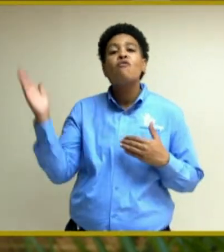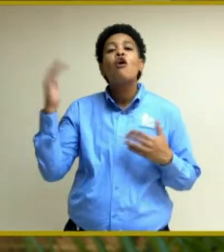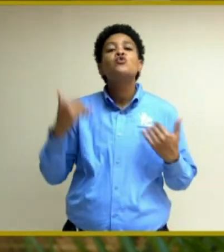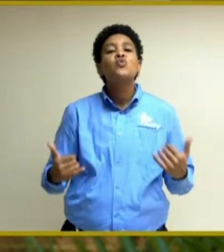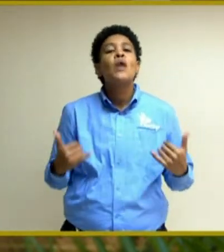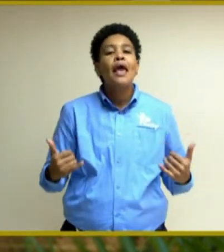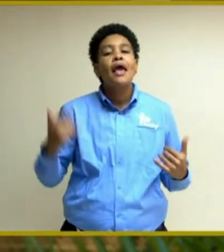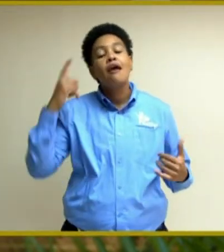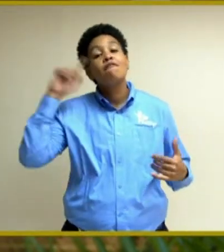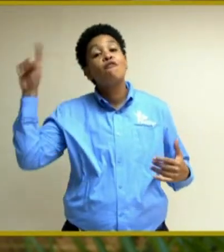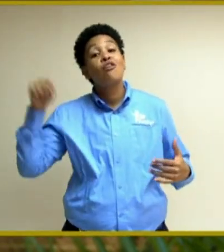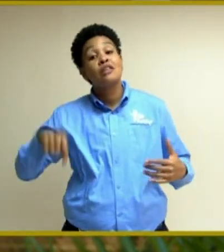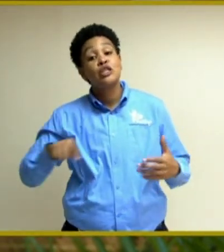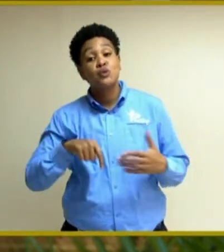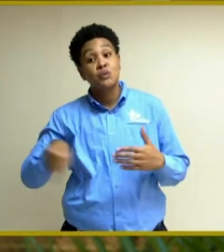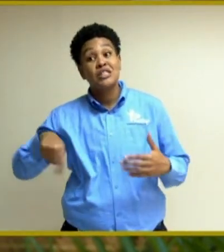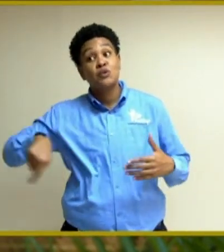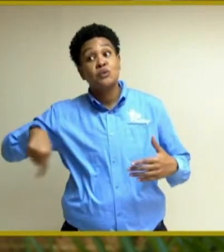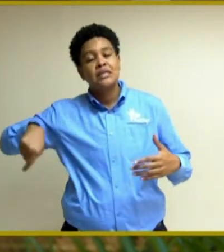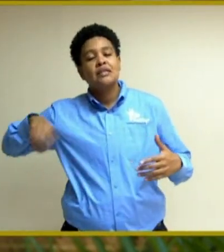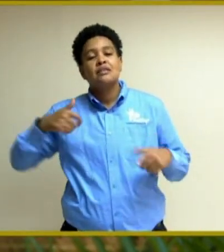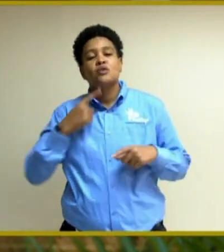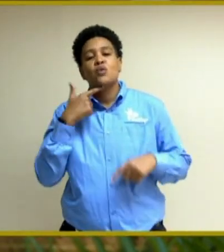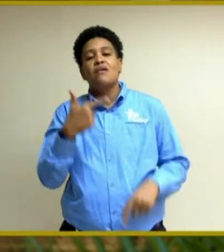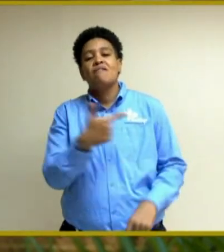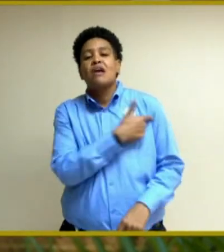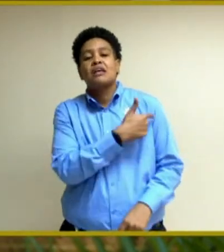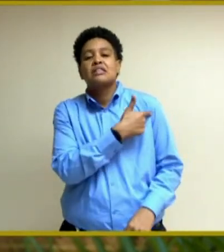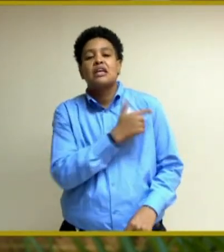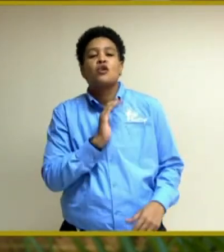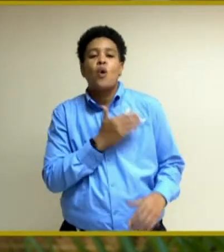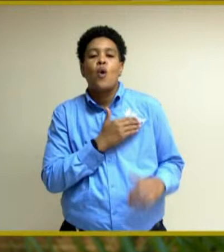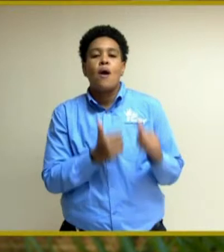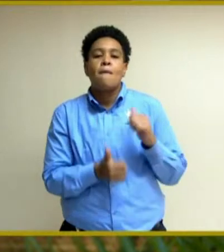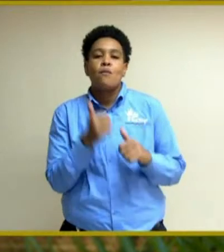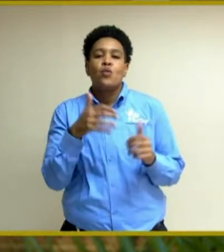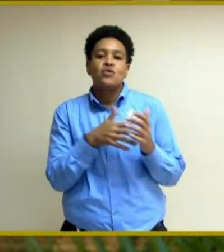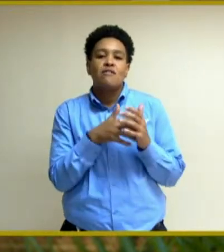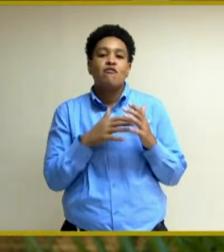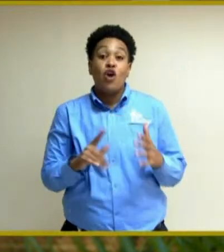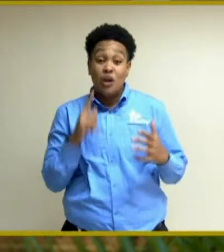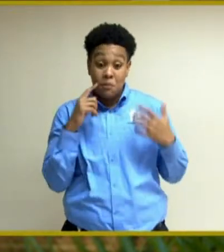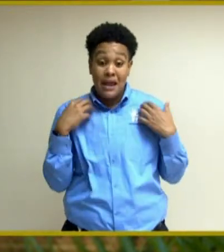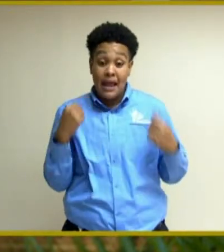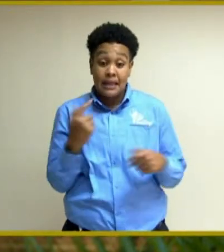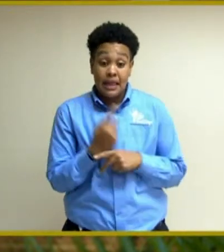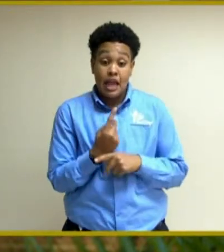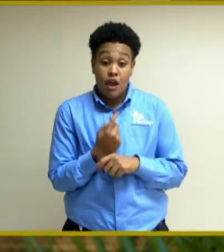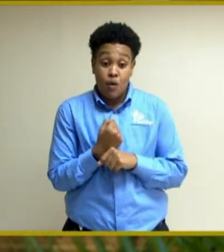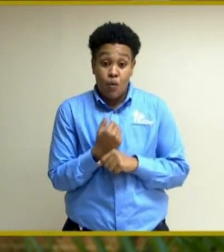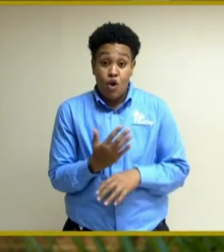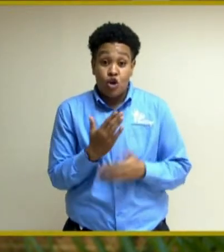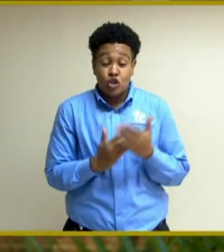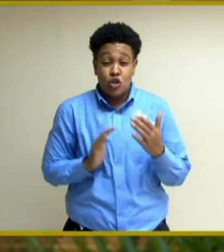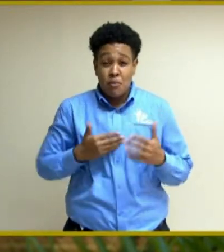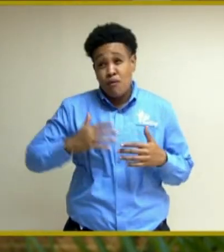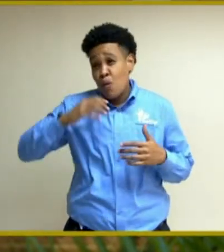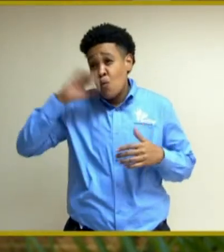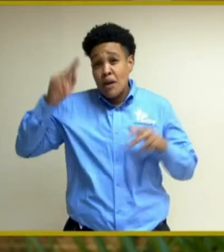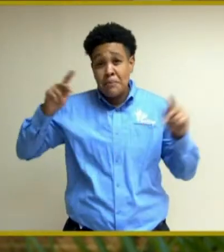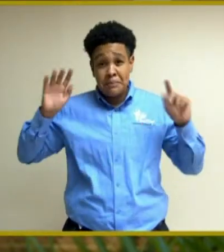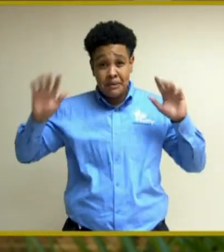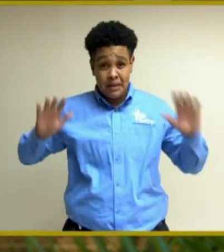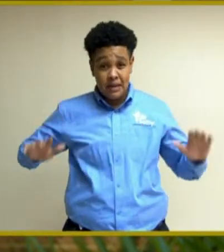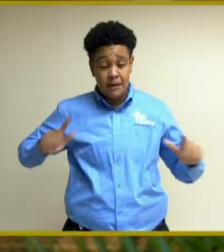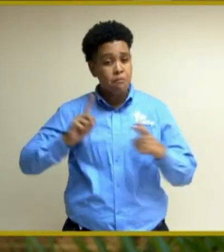today and for the rest of this week to vaccinate our most vulnerable, the healthcare workers, some of our elderly population,